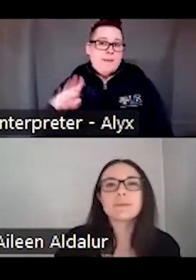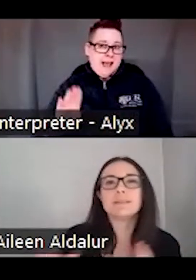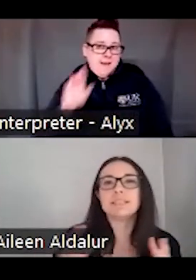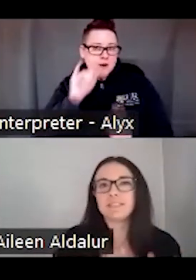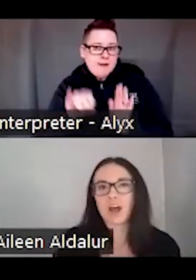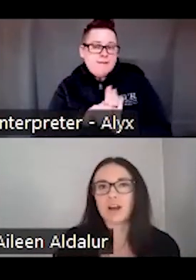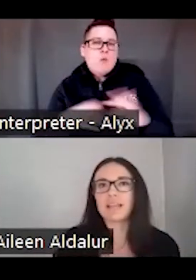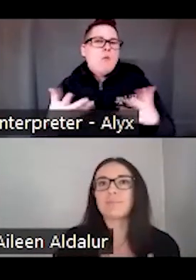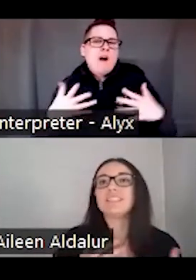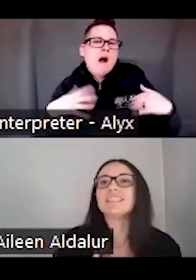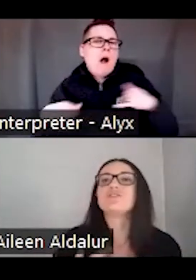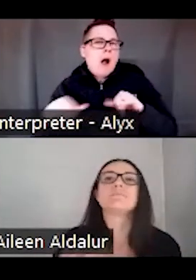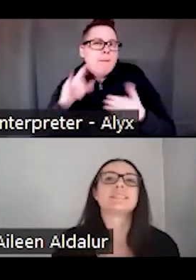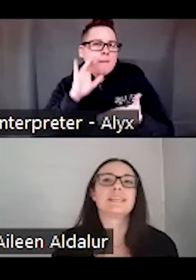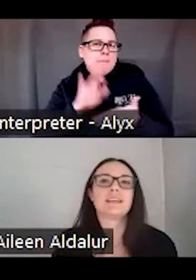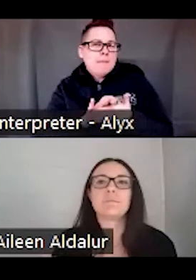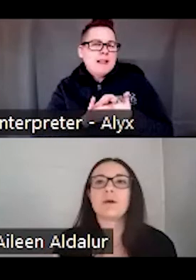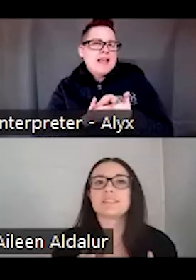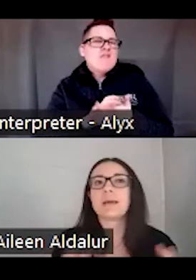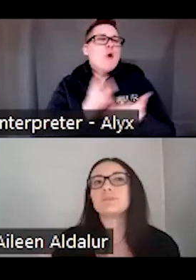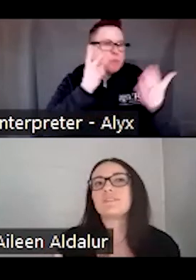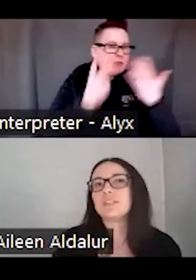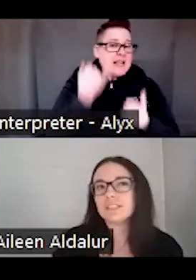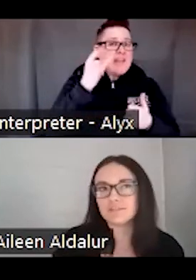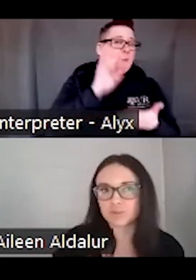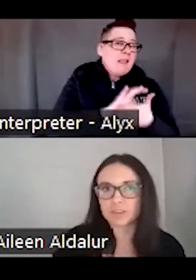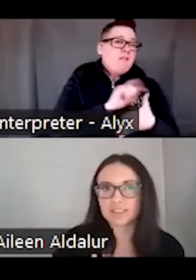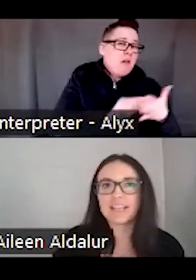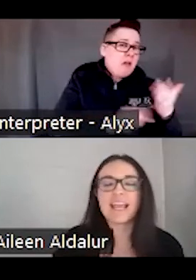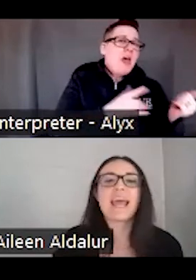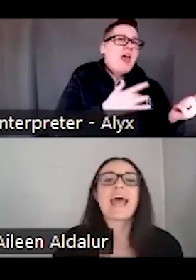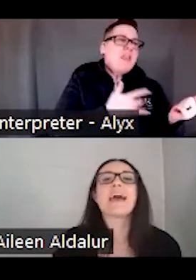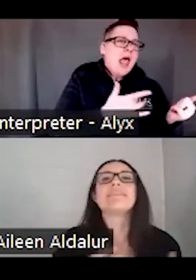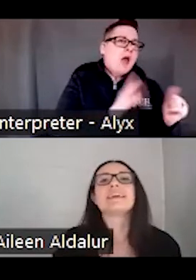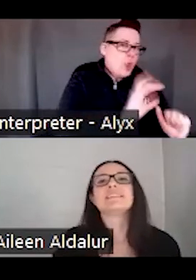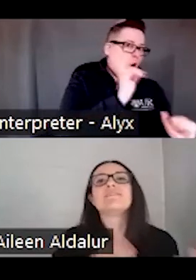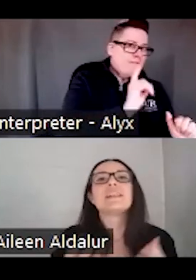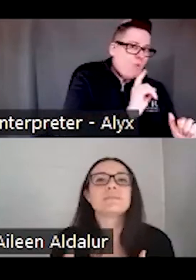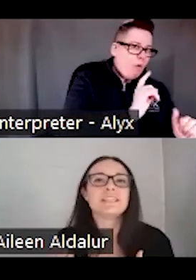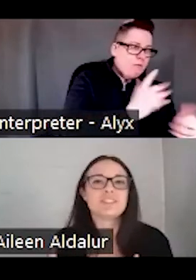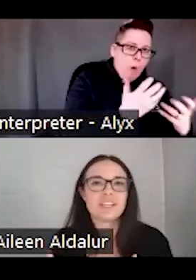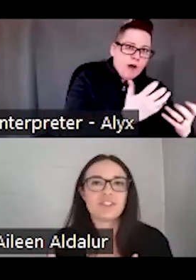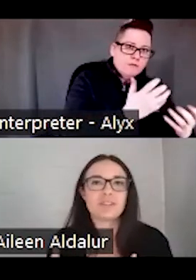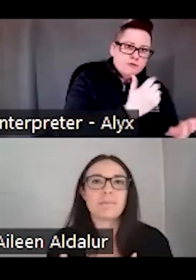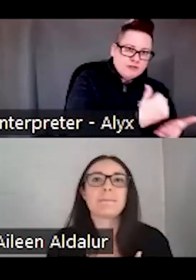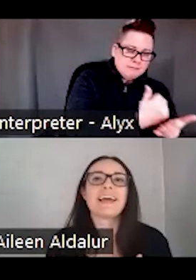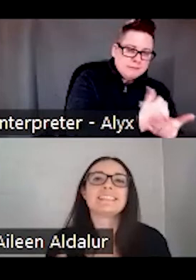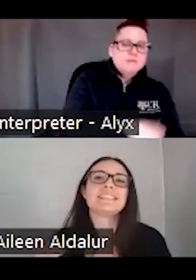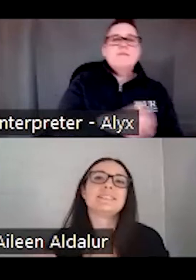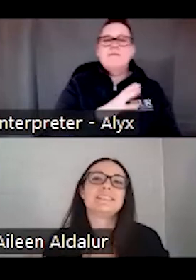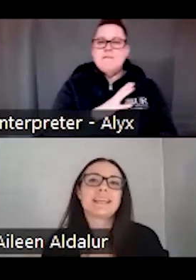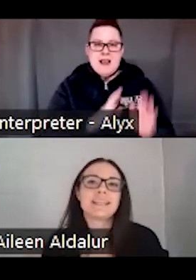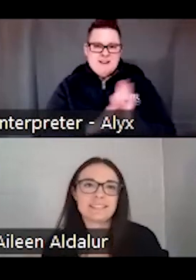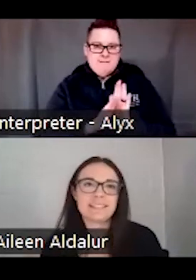the common beliefs are that predict treatment seeking among samples of hearing individuals, and then developed the intervention by